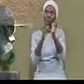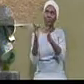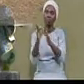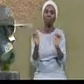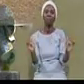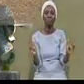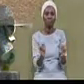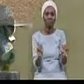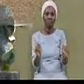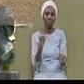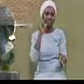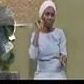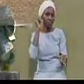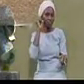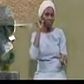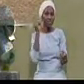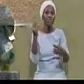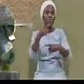save.